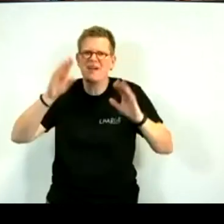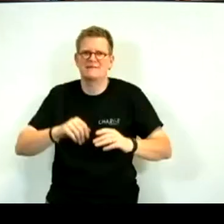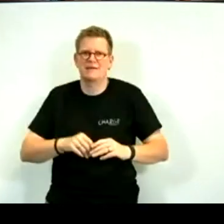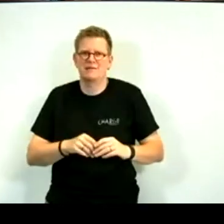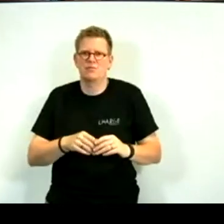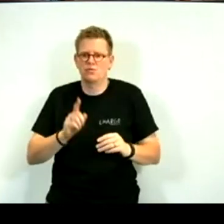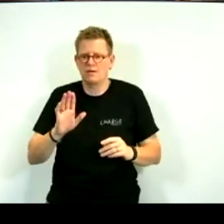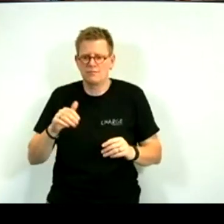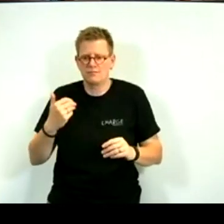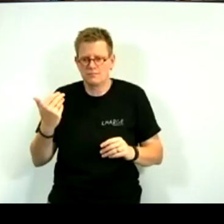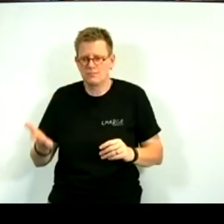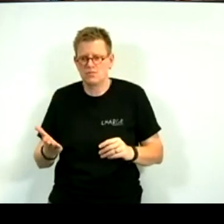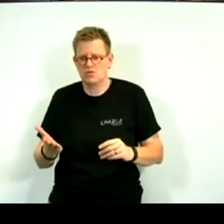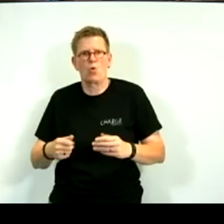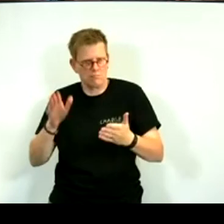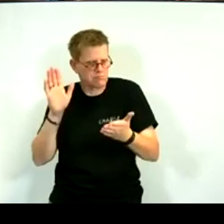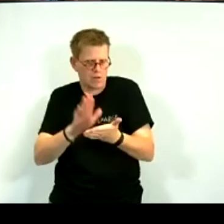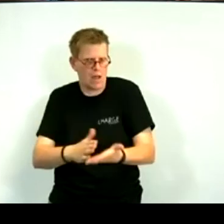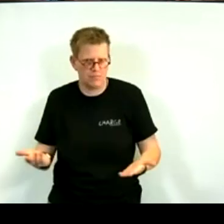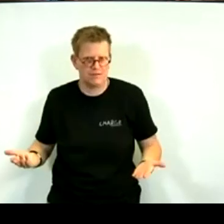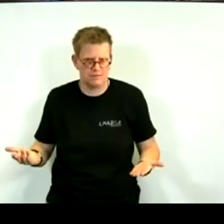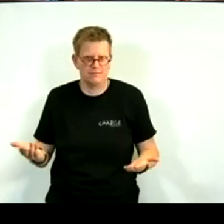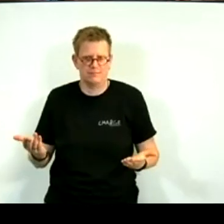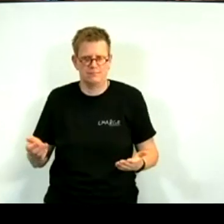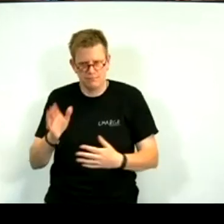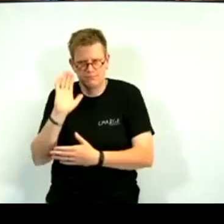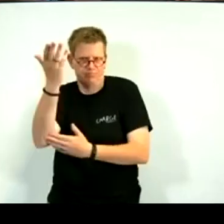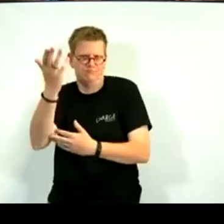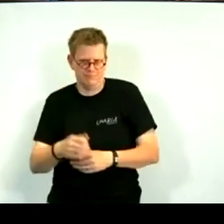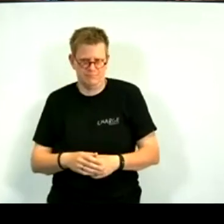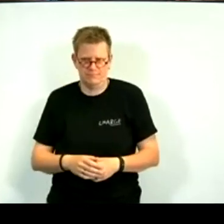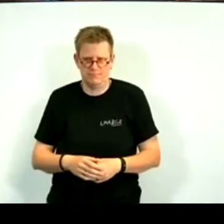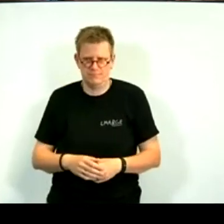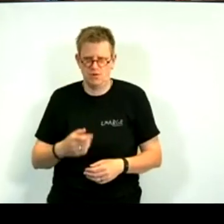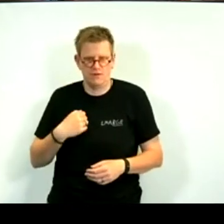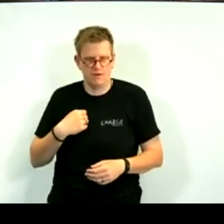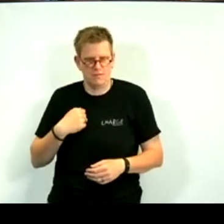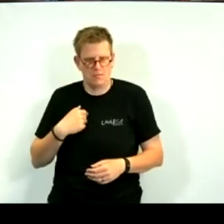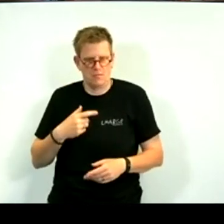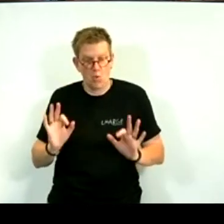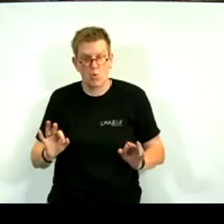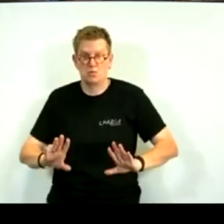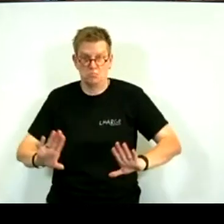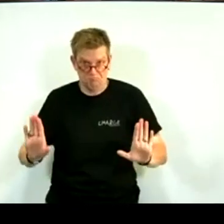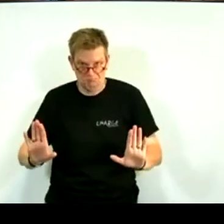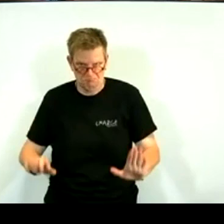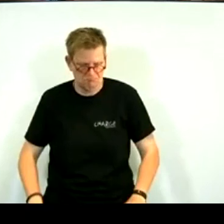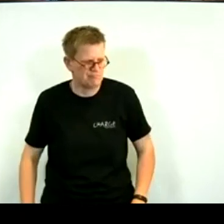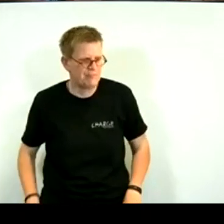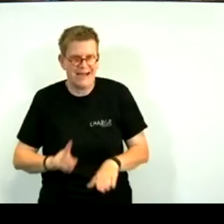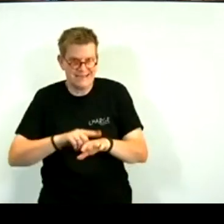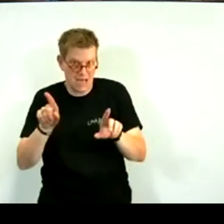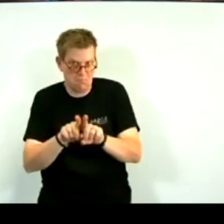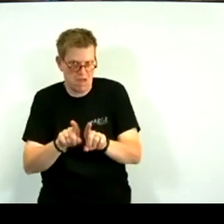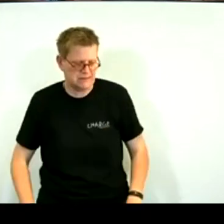quickly, I can't believe I'm on time. That's wonderful. The last of the 5 types of vision loss,